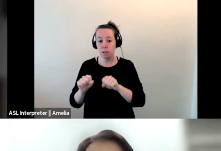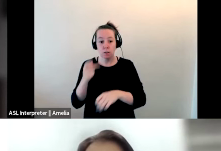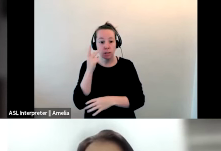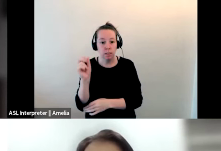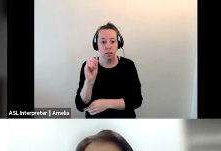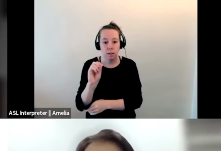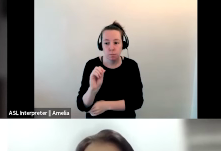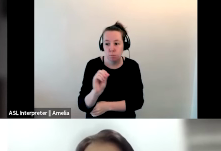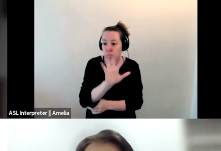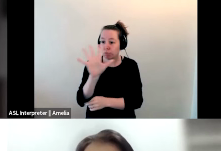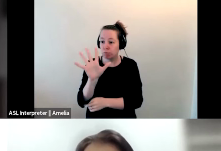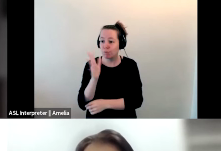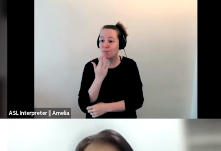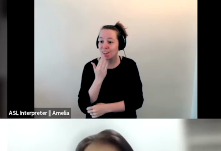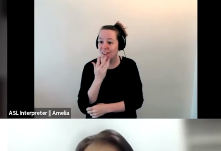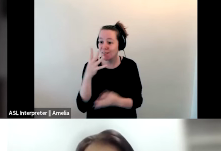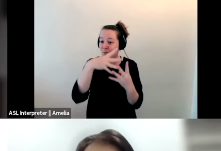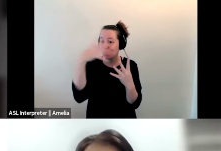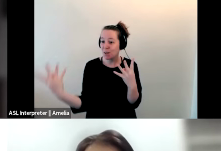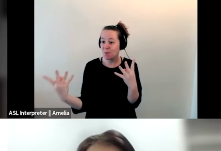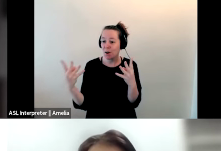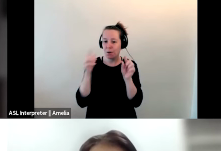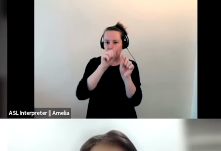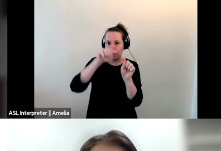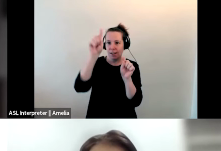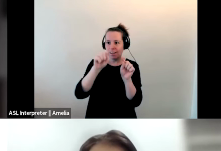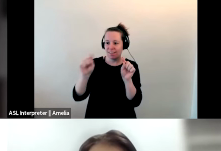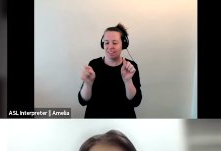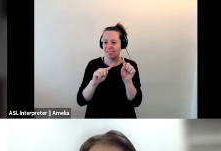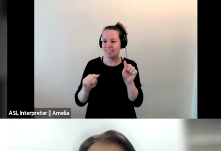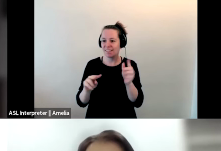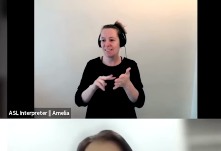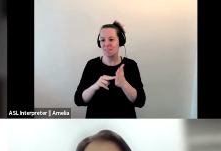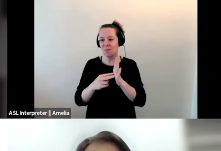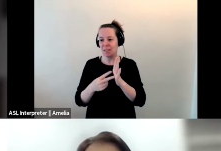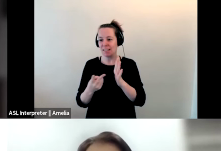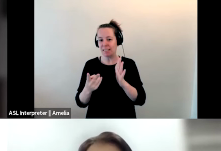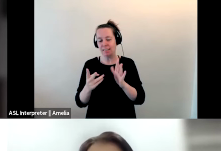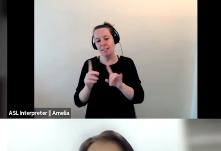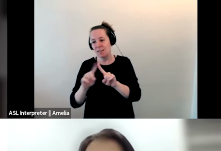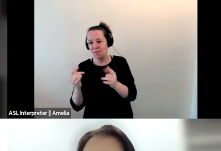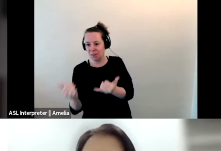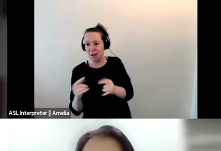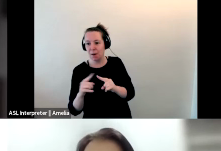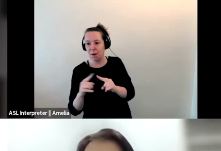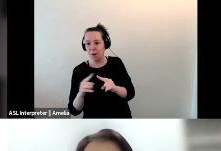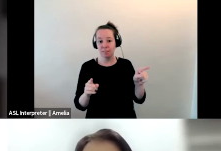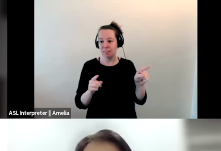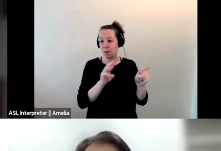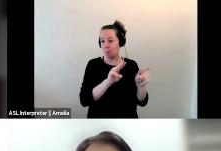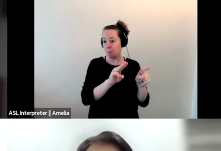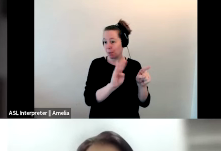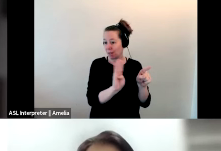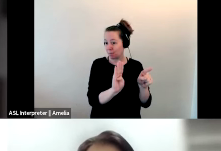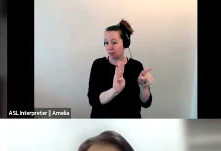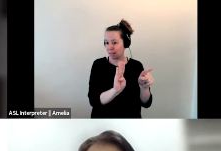4 colors. And we talked about those in the other assessments. Although just to confuse you, the colors here mean different things than they do in Myers-Briggs. So